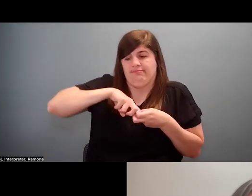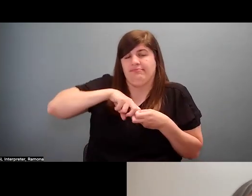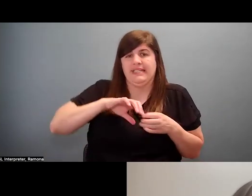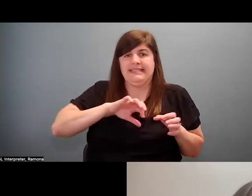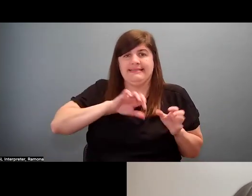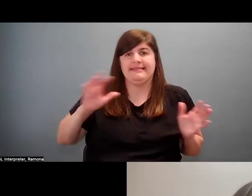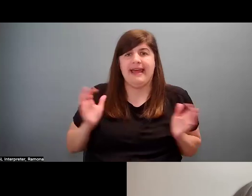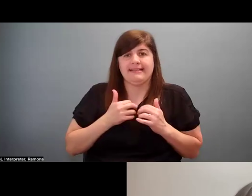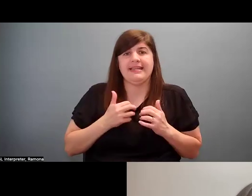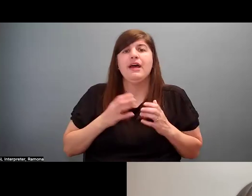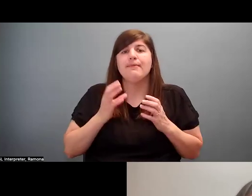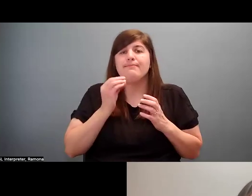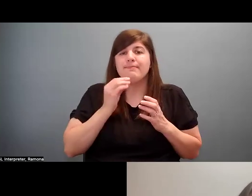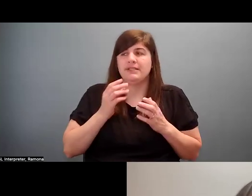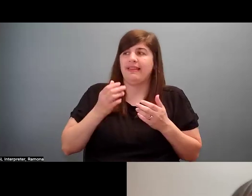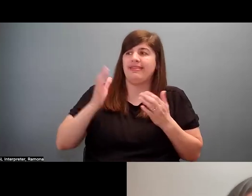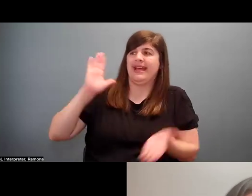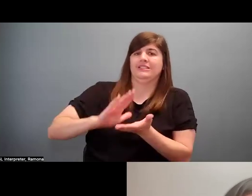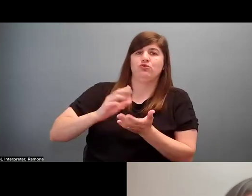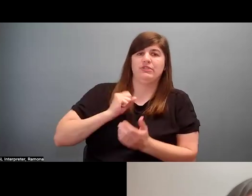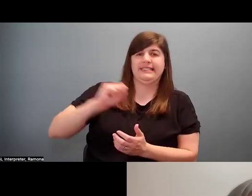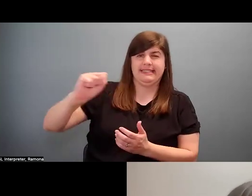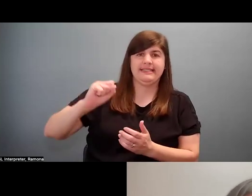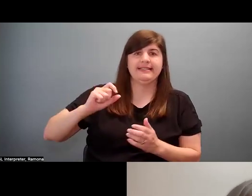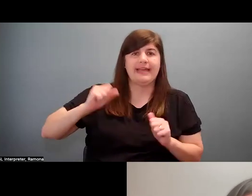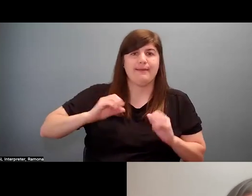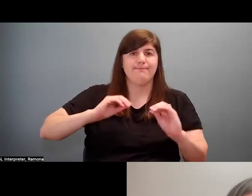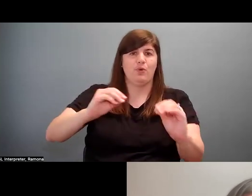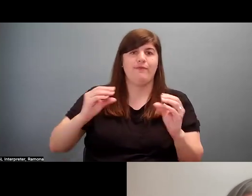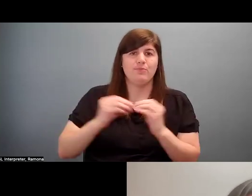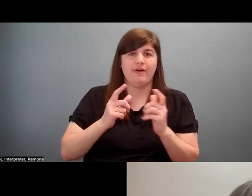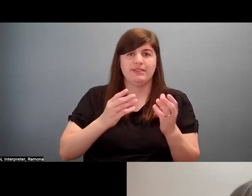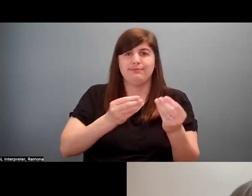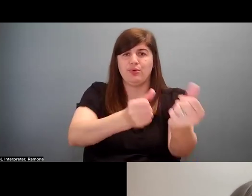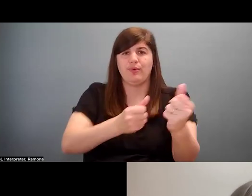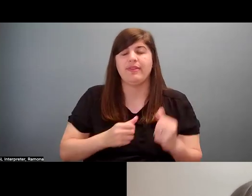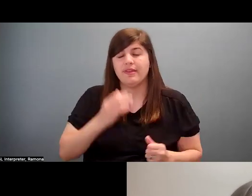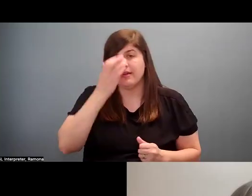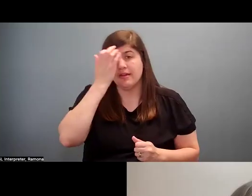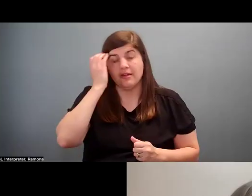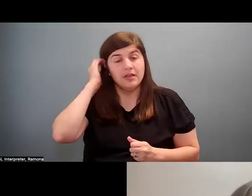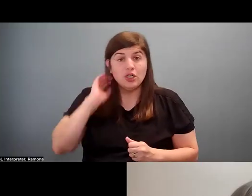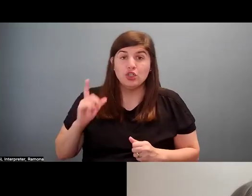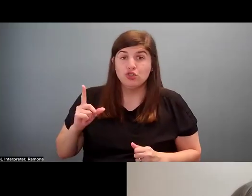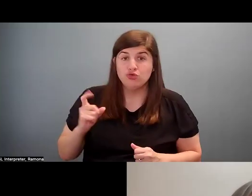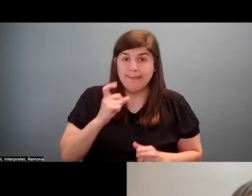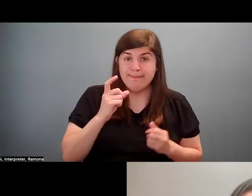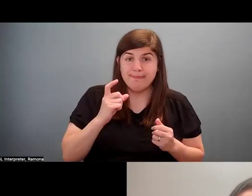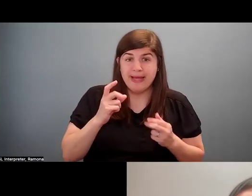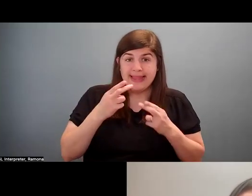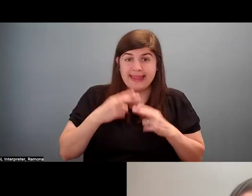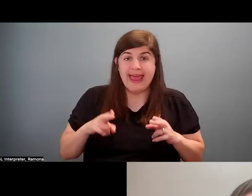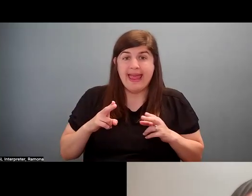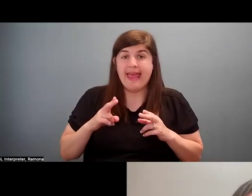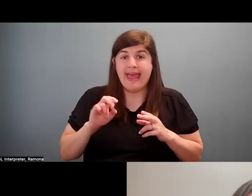less resistance to them moving forward. Cool. Kara wants to know, do shrimp lay eggs? Shrimp